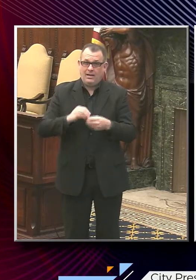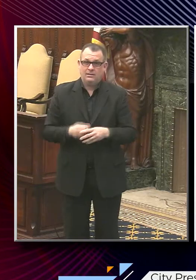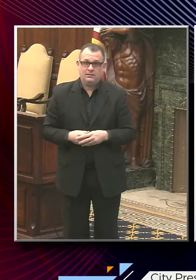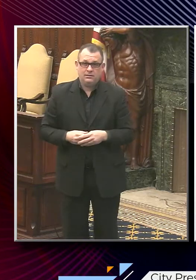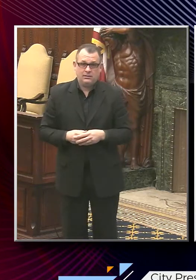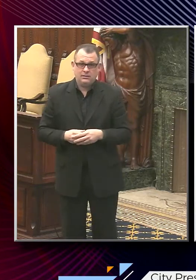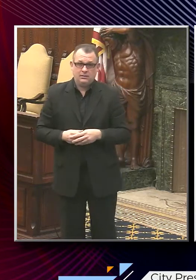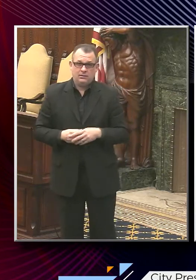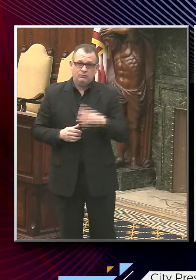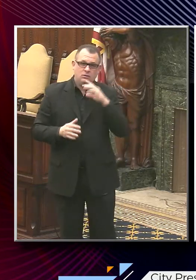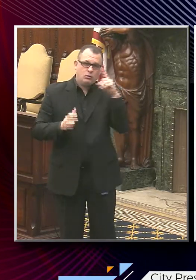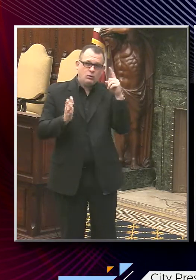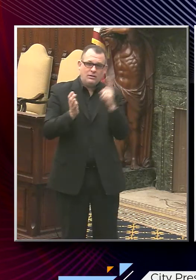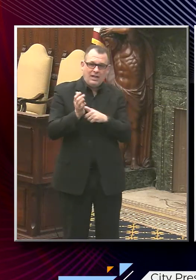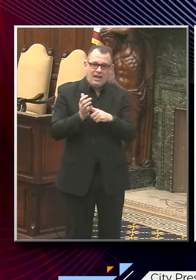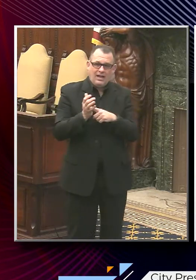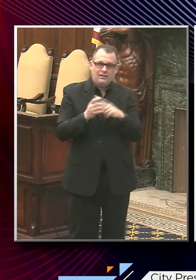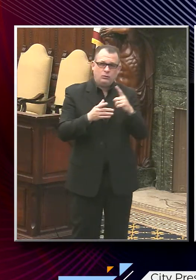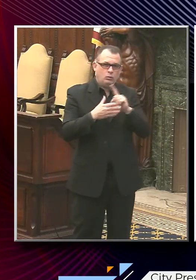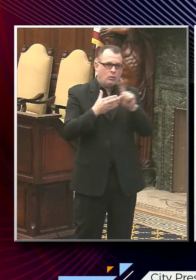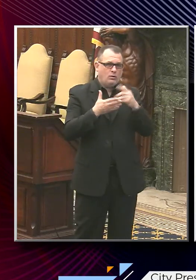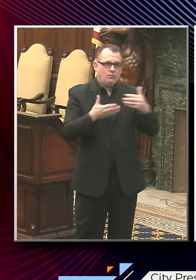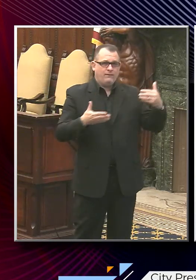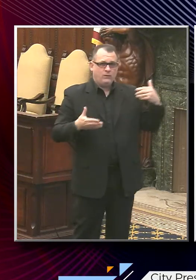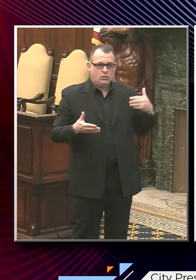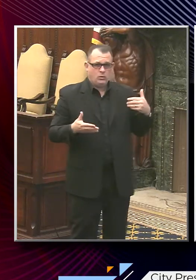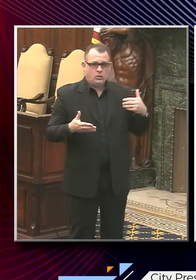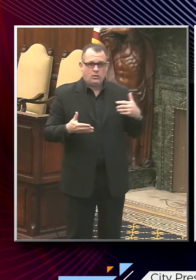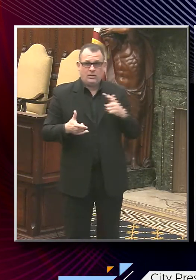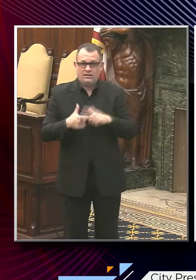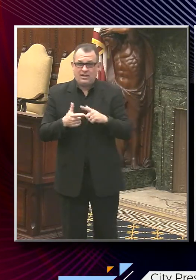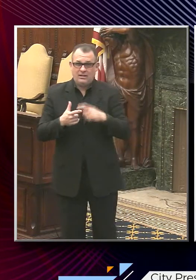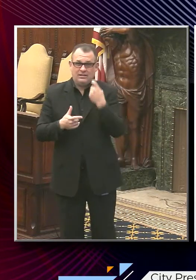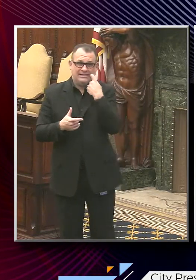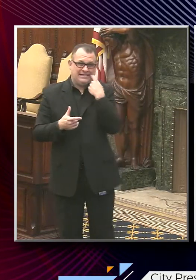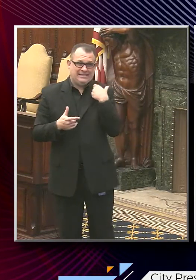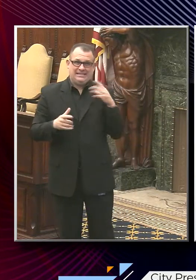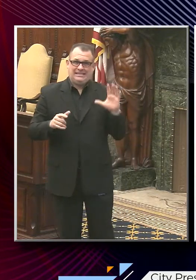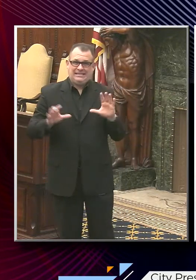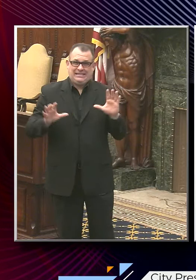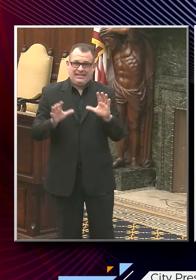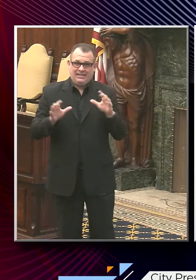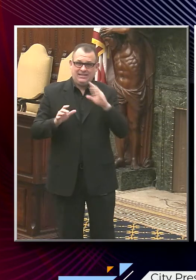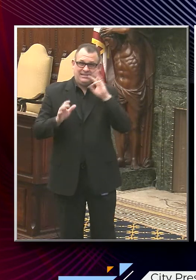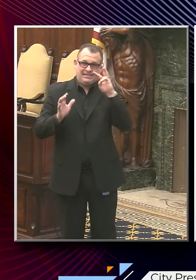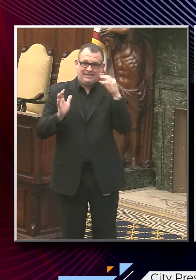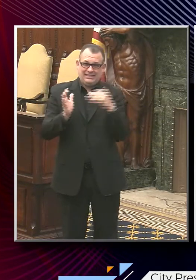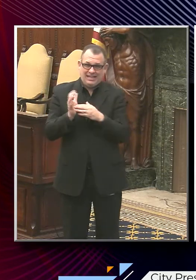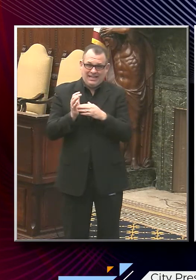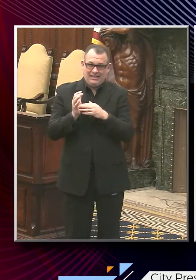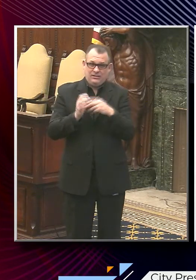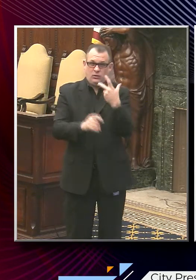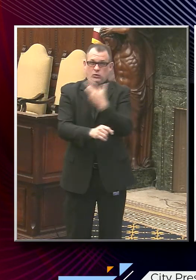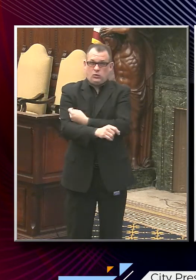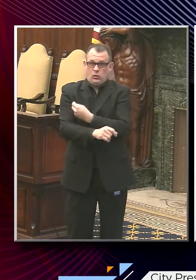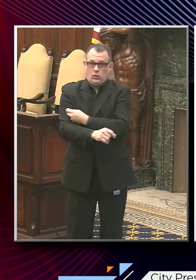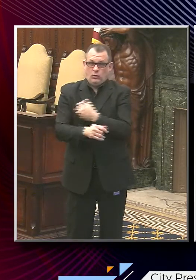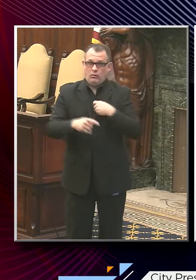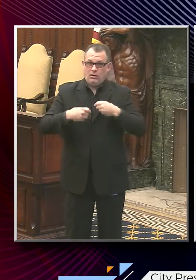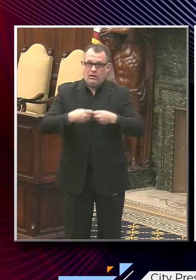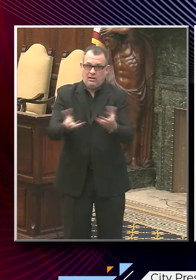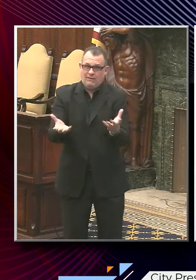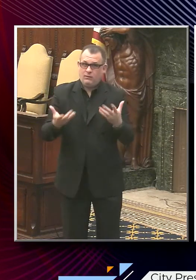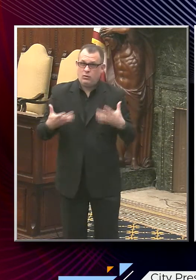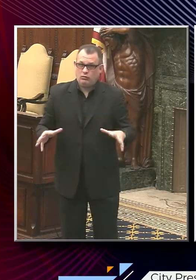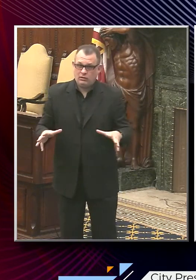week before. Now, for last week, it ended on Sunday. So far, we know of 96,000 doses administered. That's not complete. We expect to